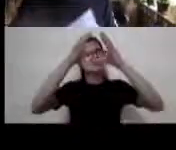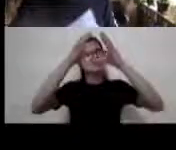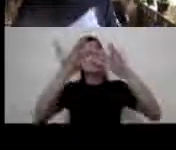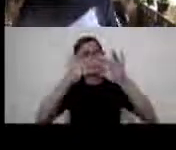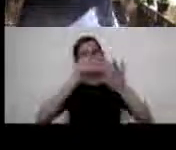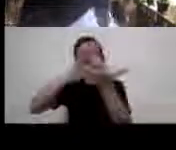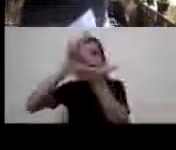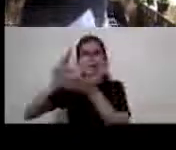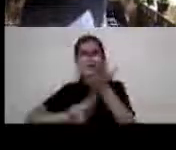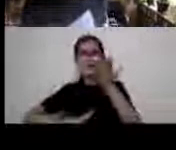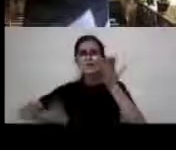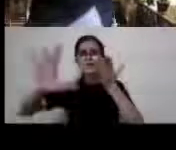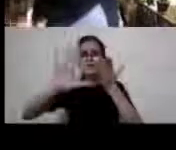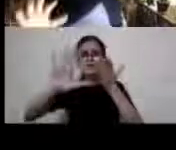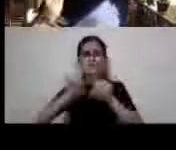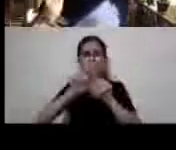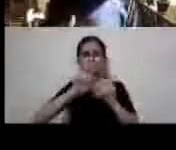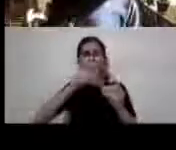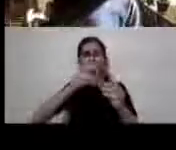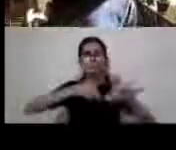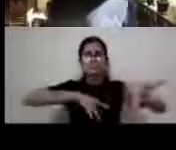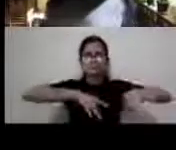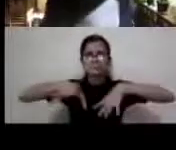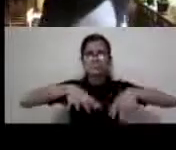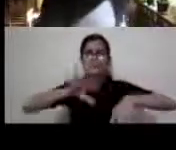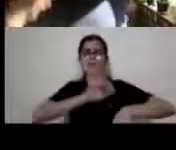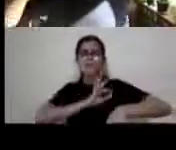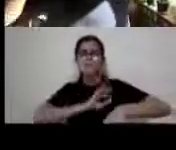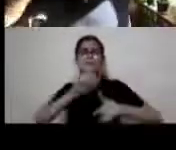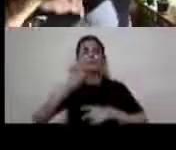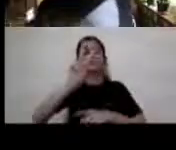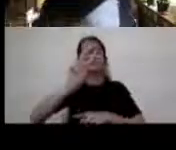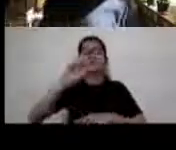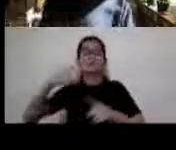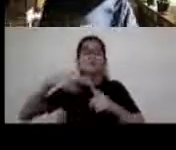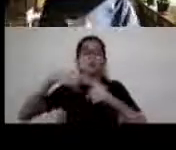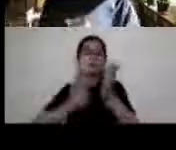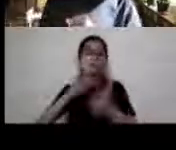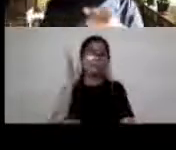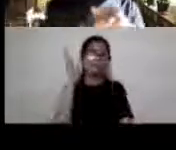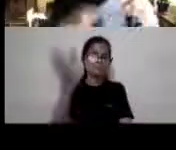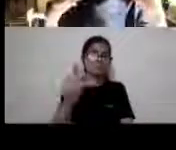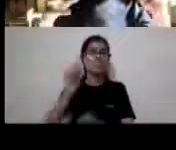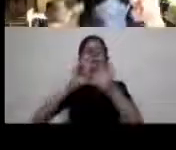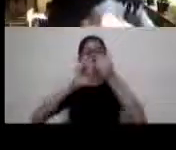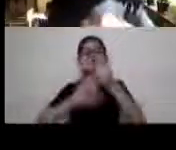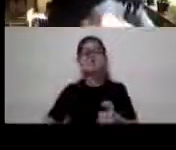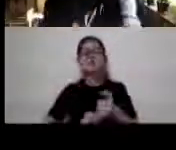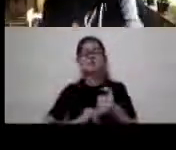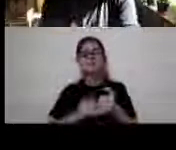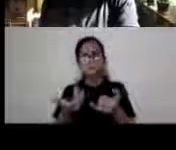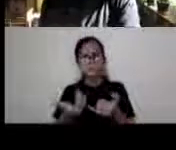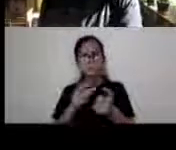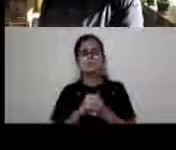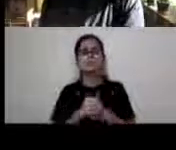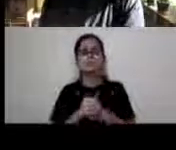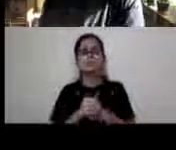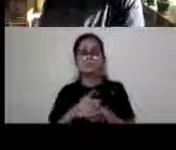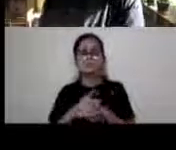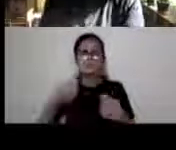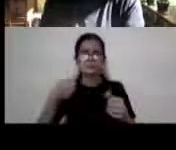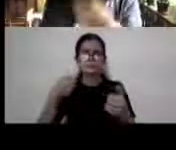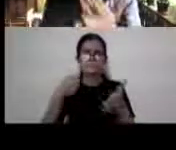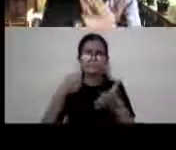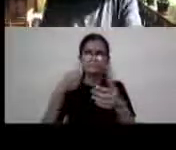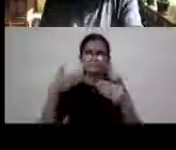placed in Leipzig, a city about 200 kilometers to the south of Berlin. And the Battle of the